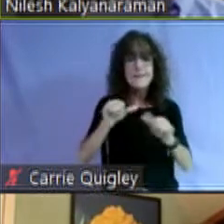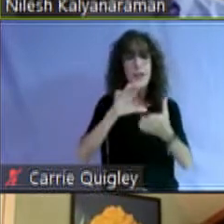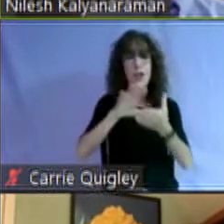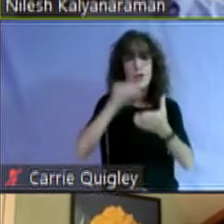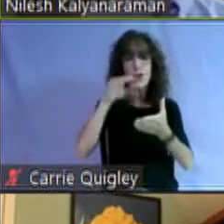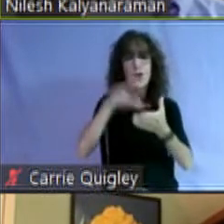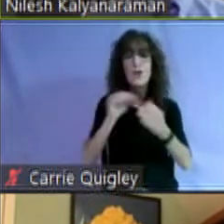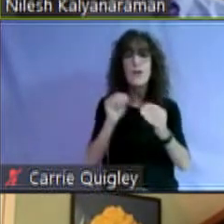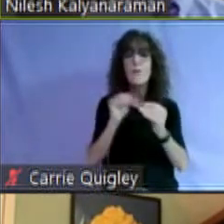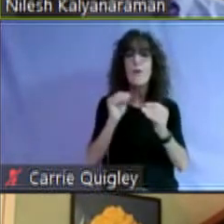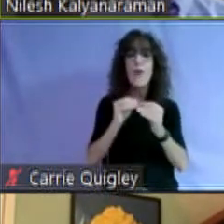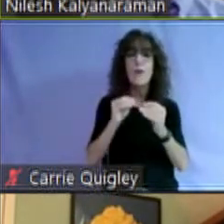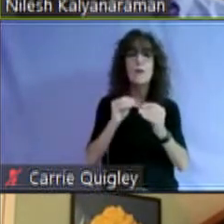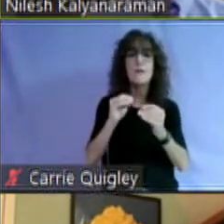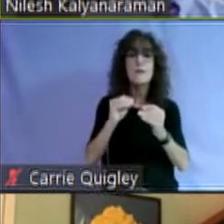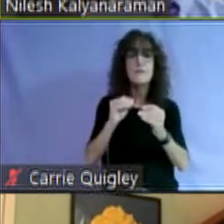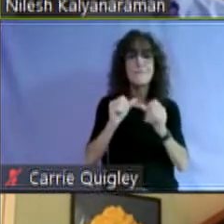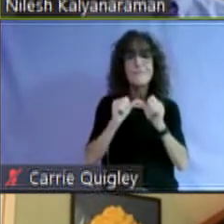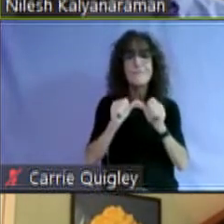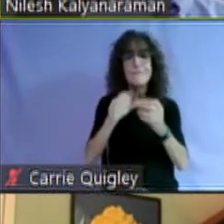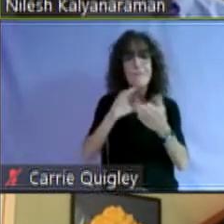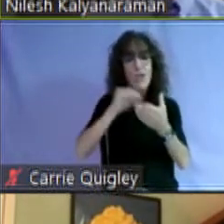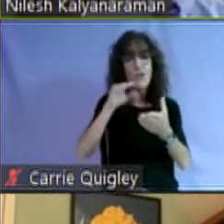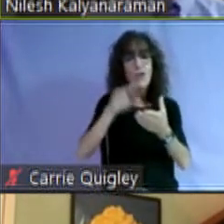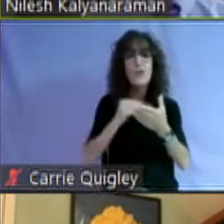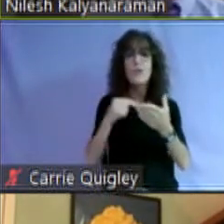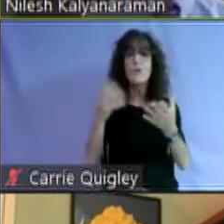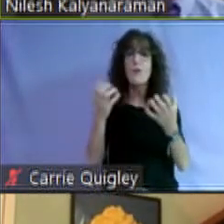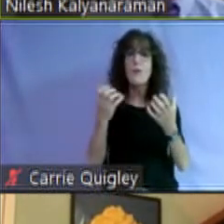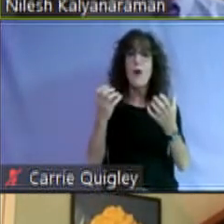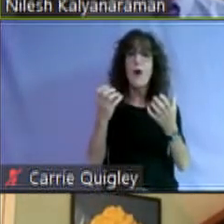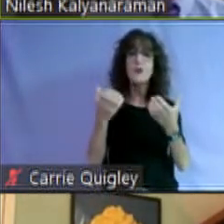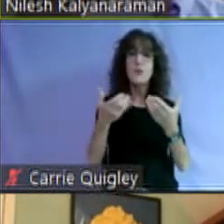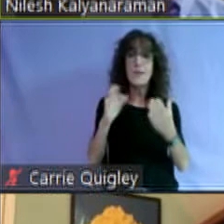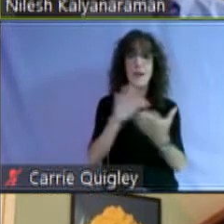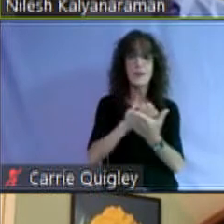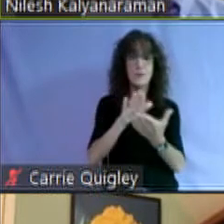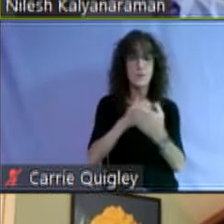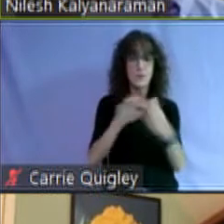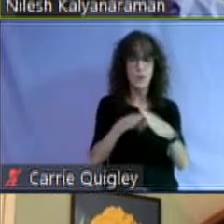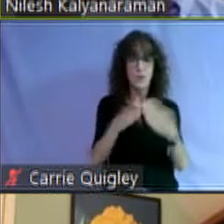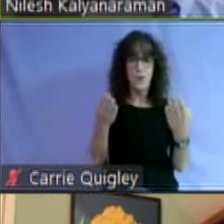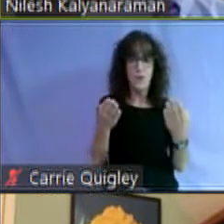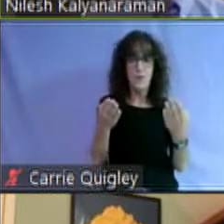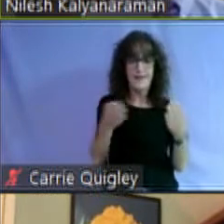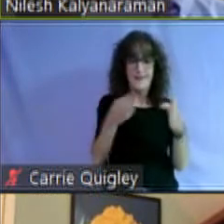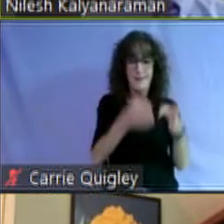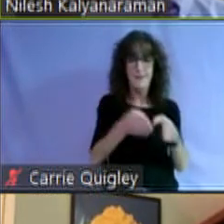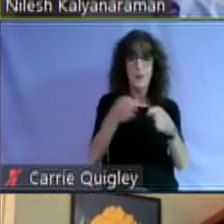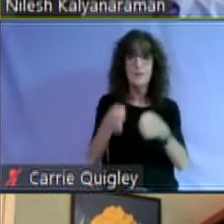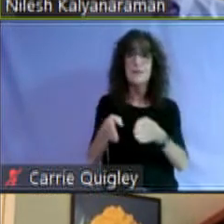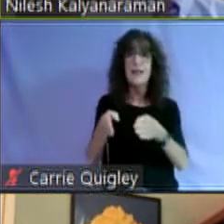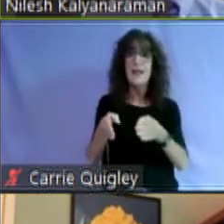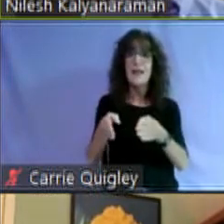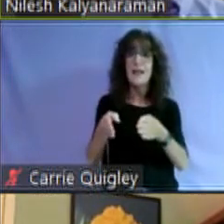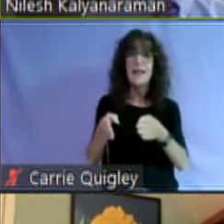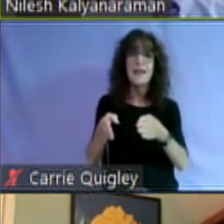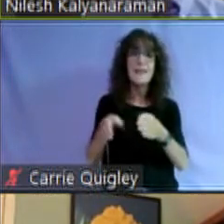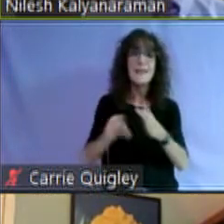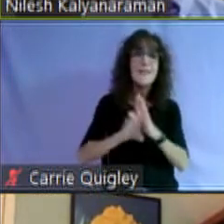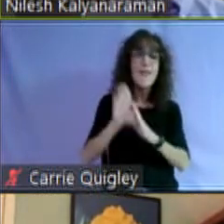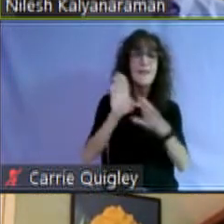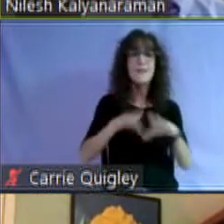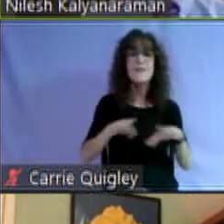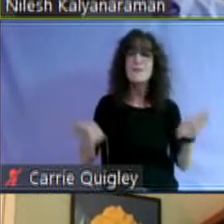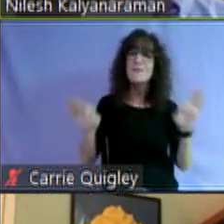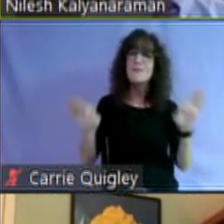process. As part of that, we really want to allow schools to open in person. The development of children is really critical, and that's